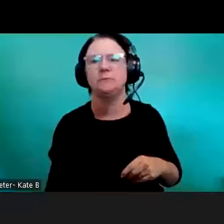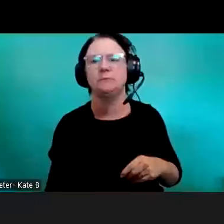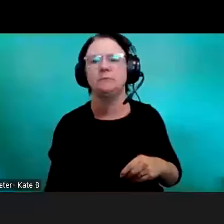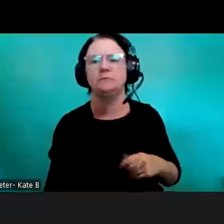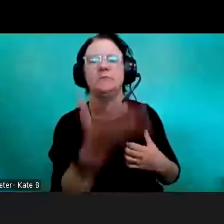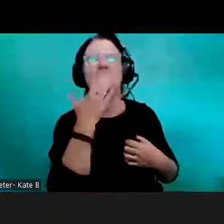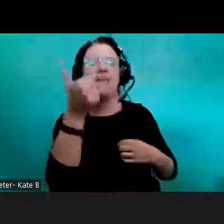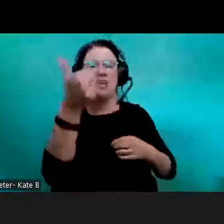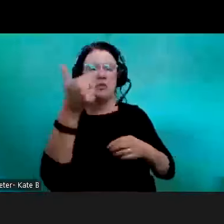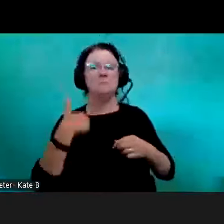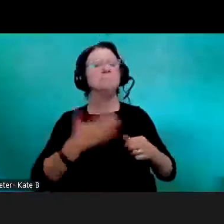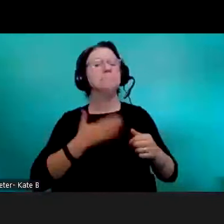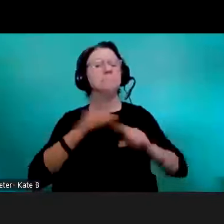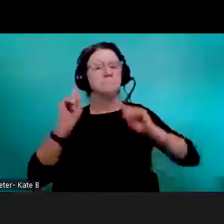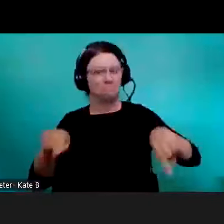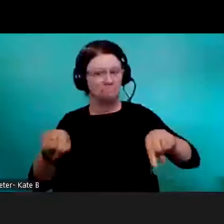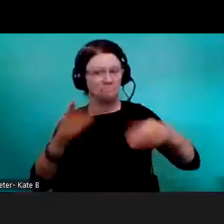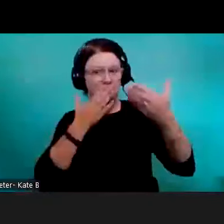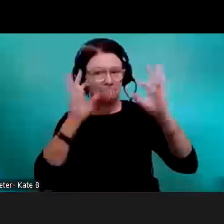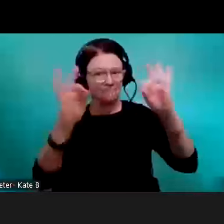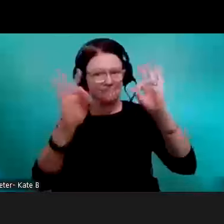Thank you, everybody. I'm glad you're here.